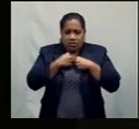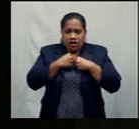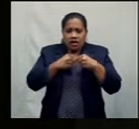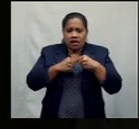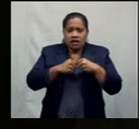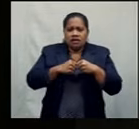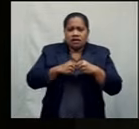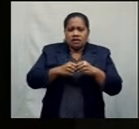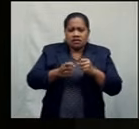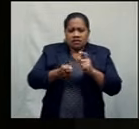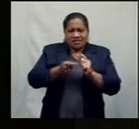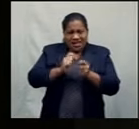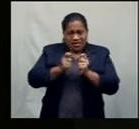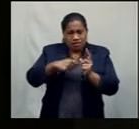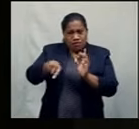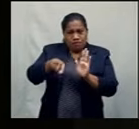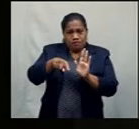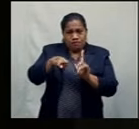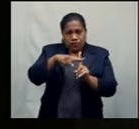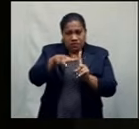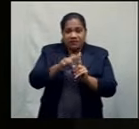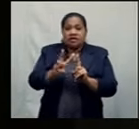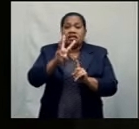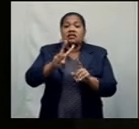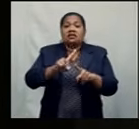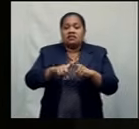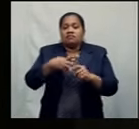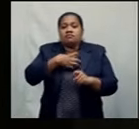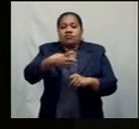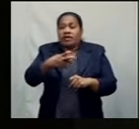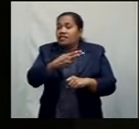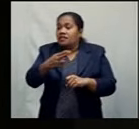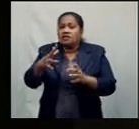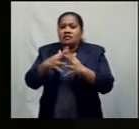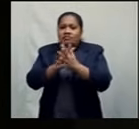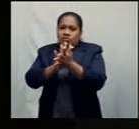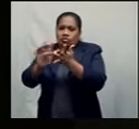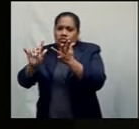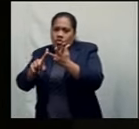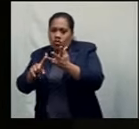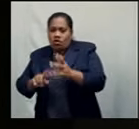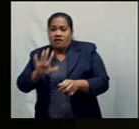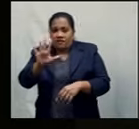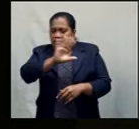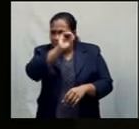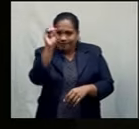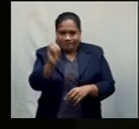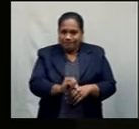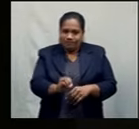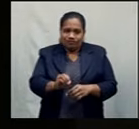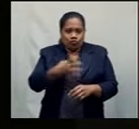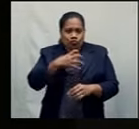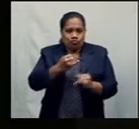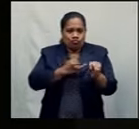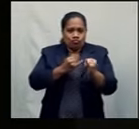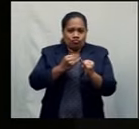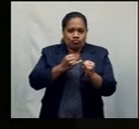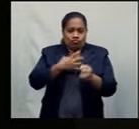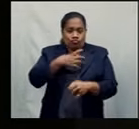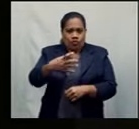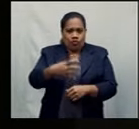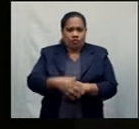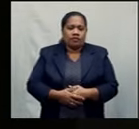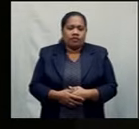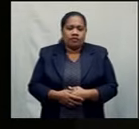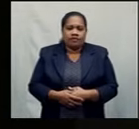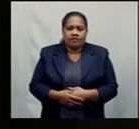positivity is still 3 times higher than the World Health Organization's 5% threshold, sitting in at 15.5% in